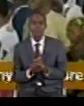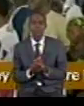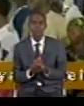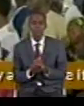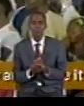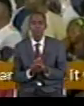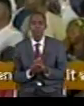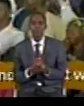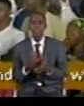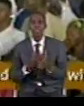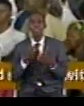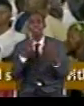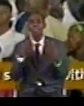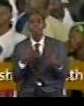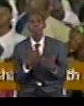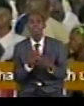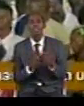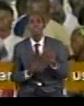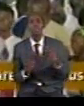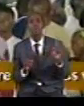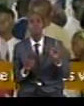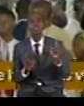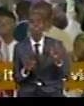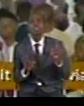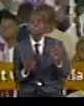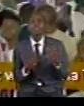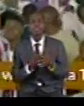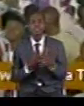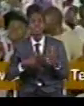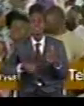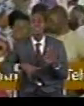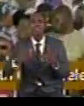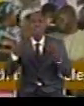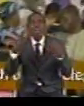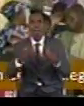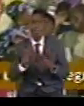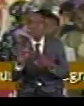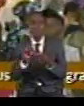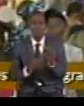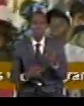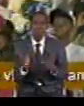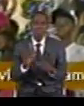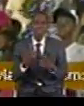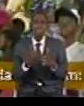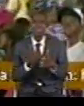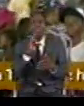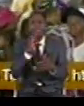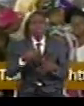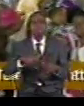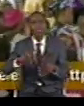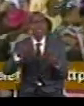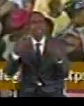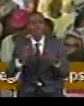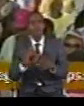It's happening everywhere. It's still happening everywhere. It's still happening everywhere.